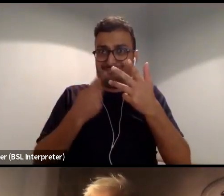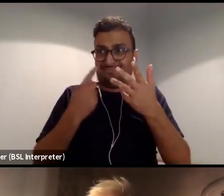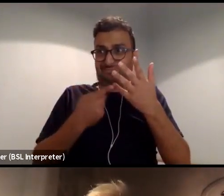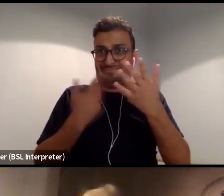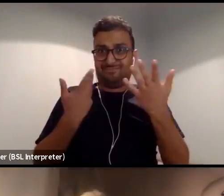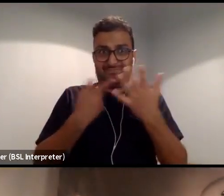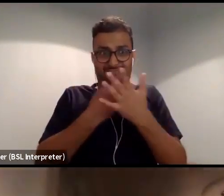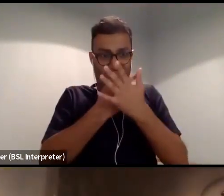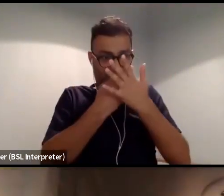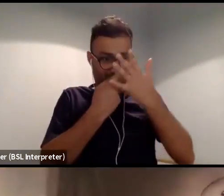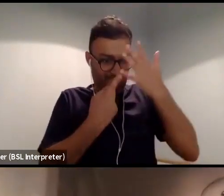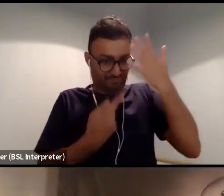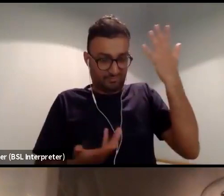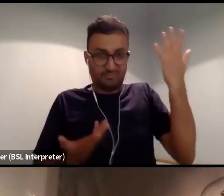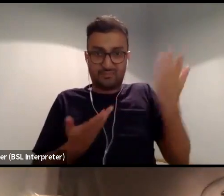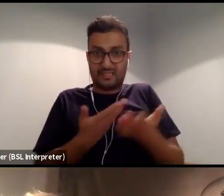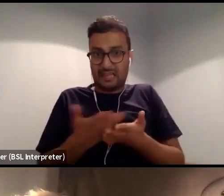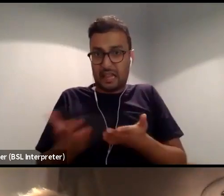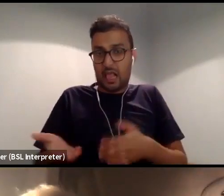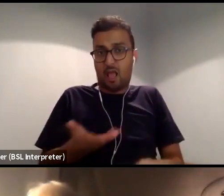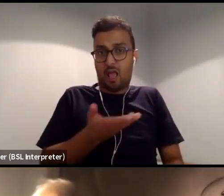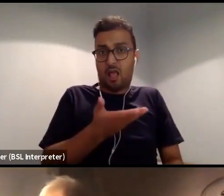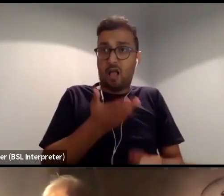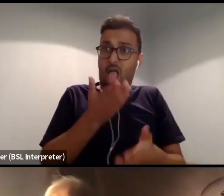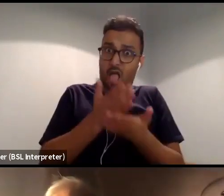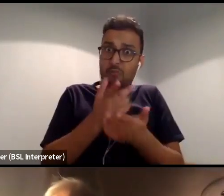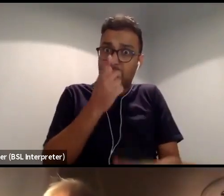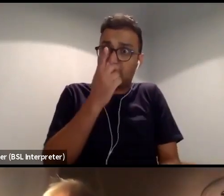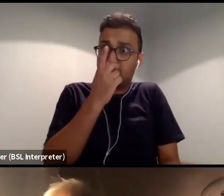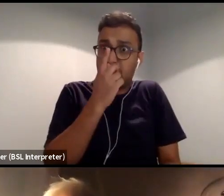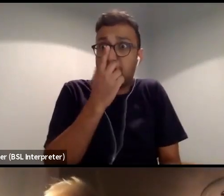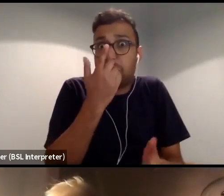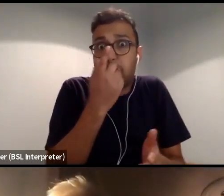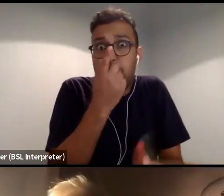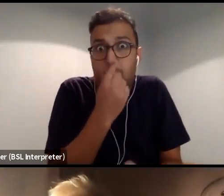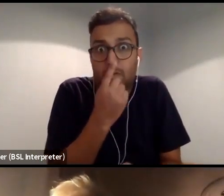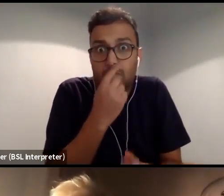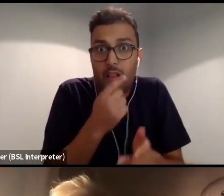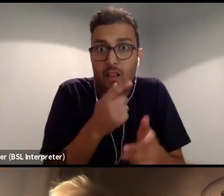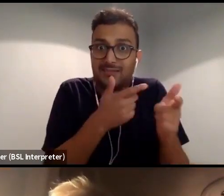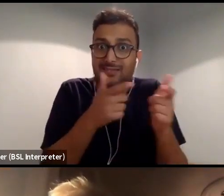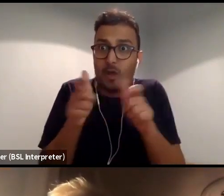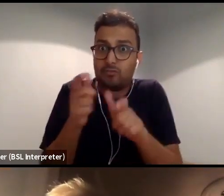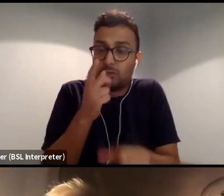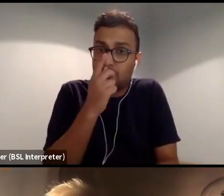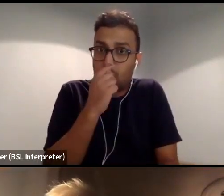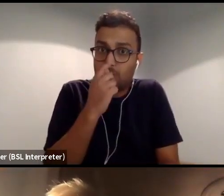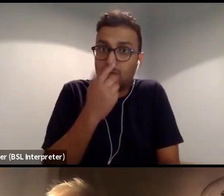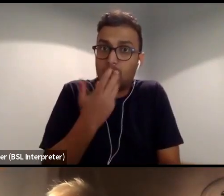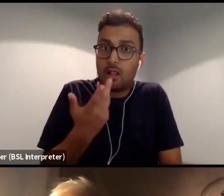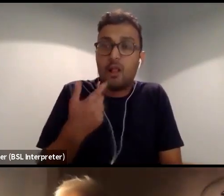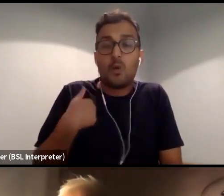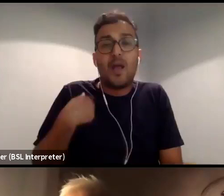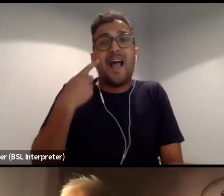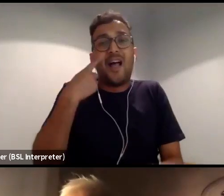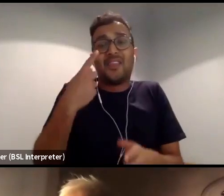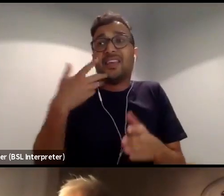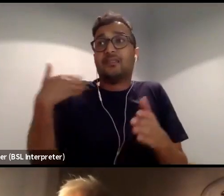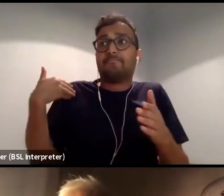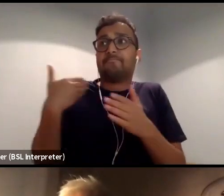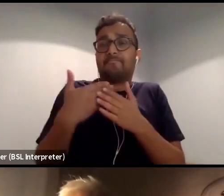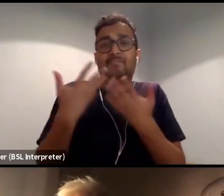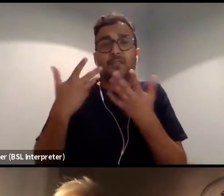at the very least a possibility. So yeah, what's changed? I think people are far more conscious. I think